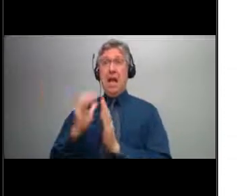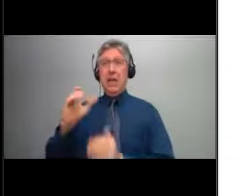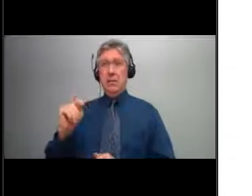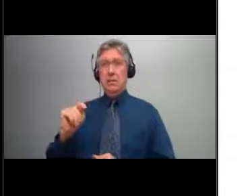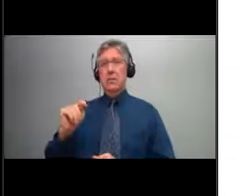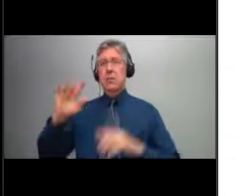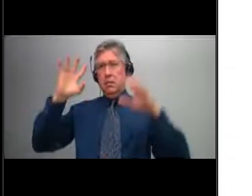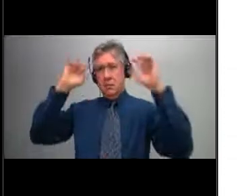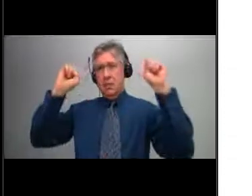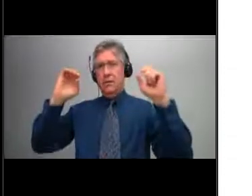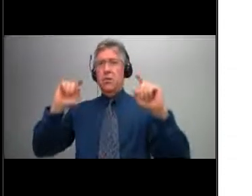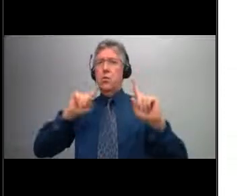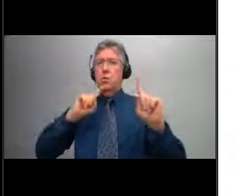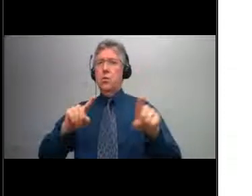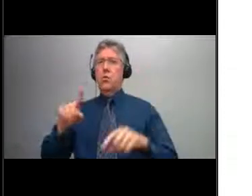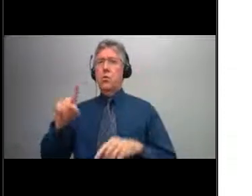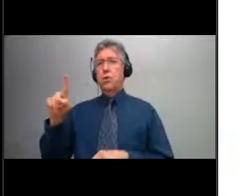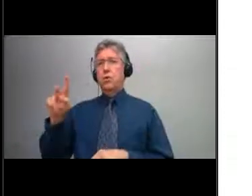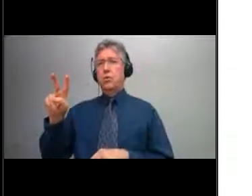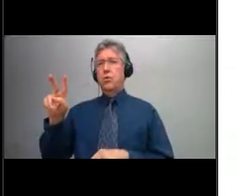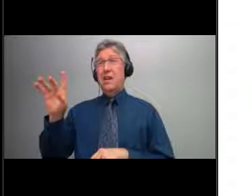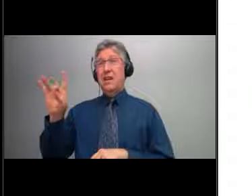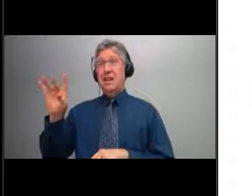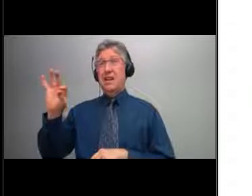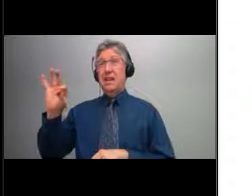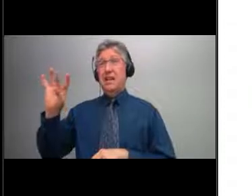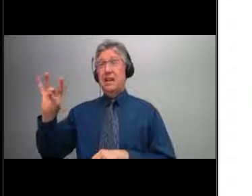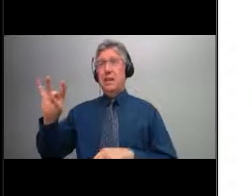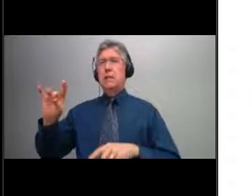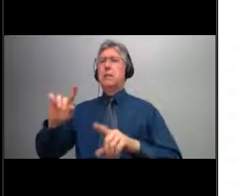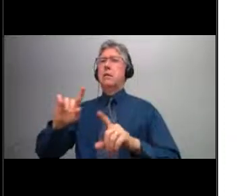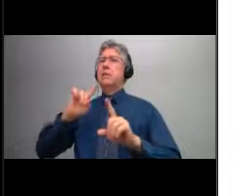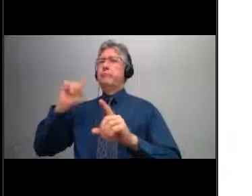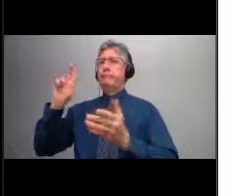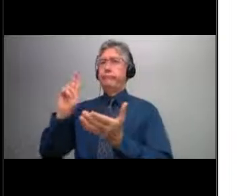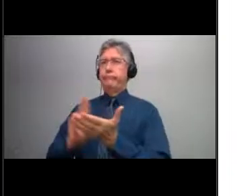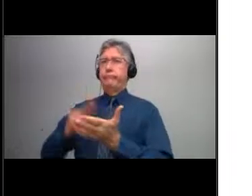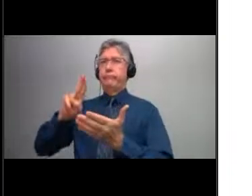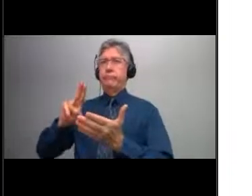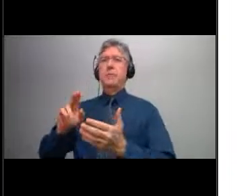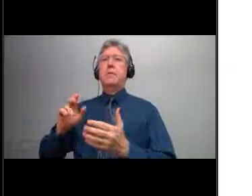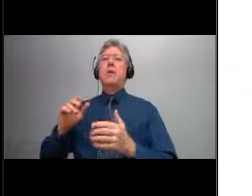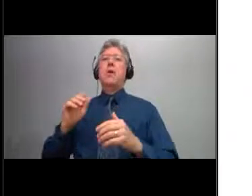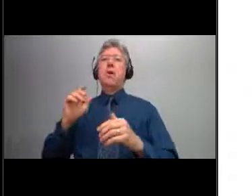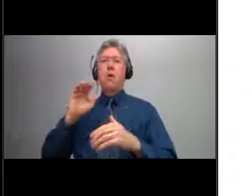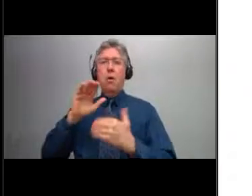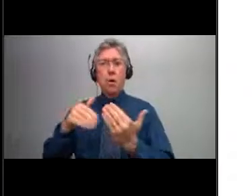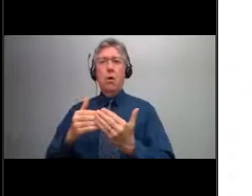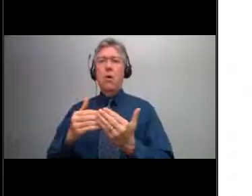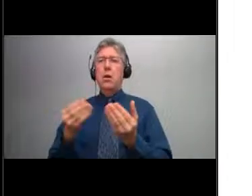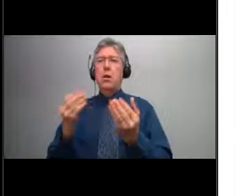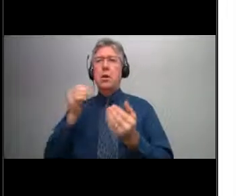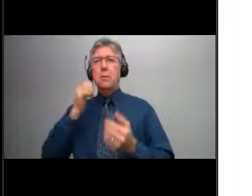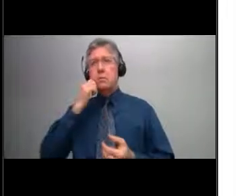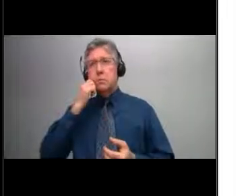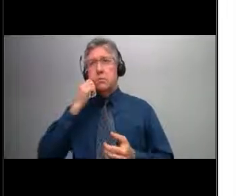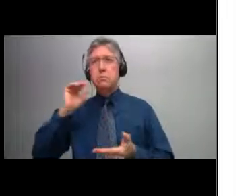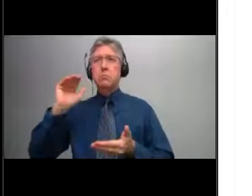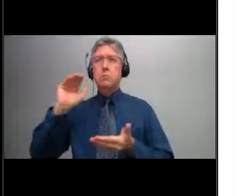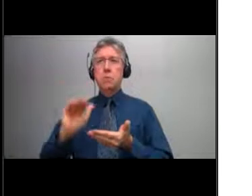Order 12898 was signed requiring all federal actions to address environmental justice in minority populations and